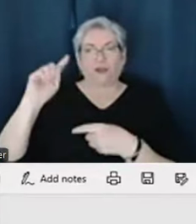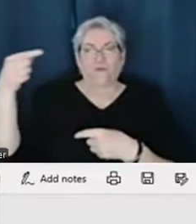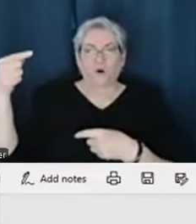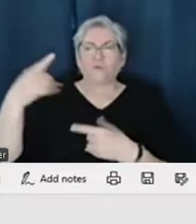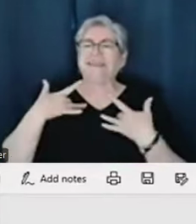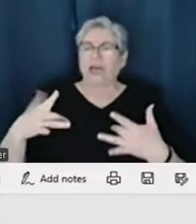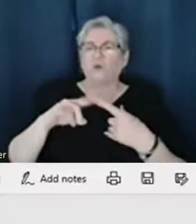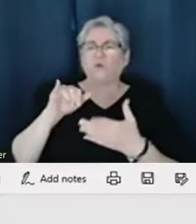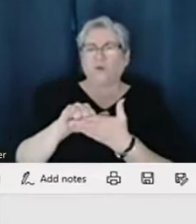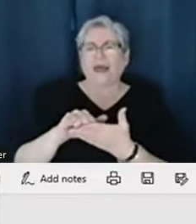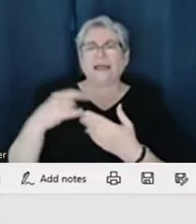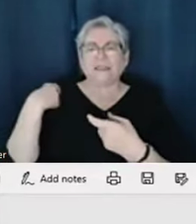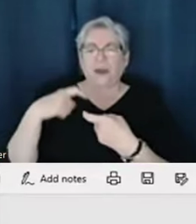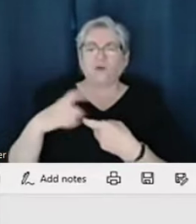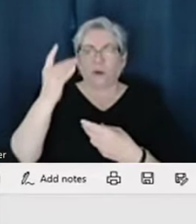mind.